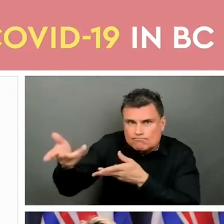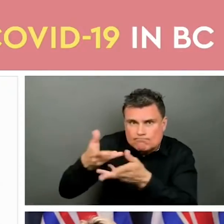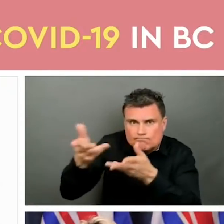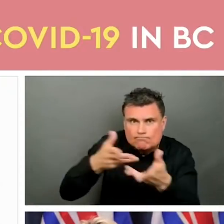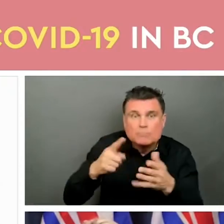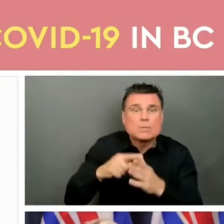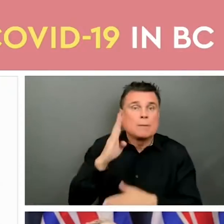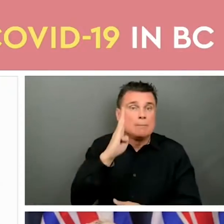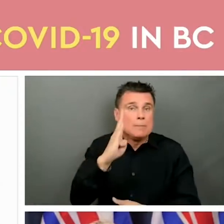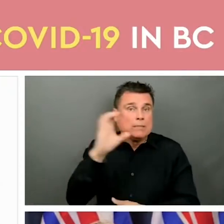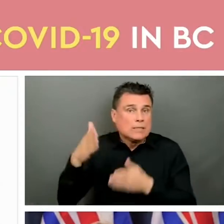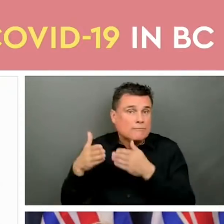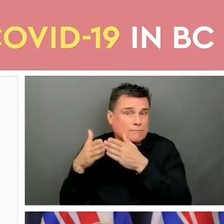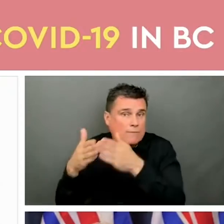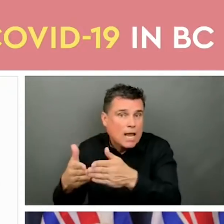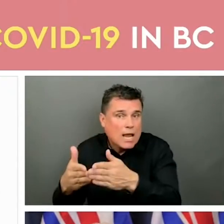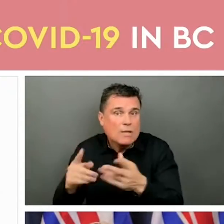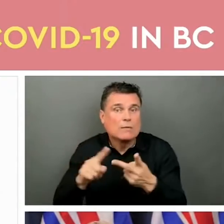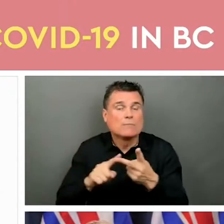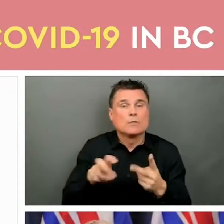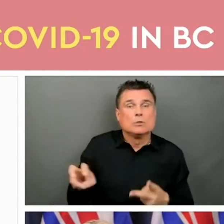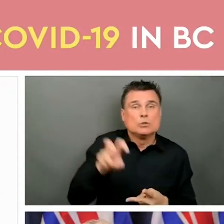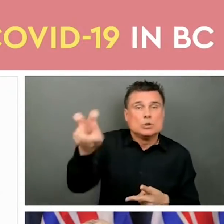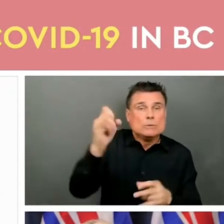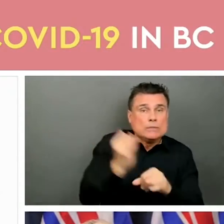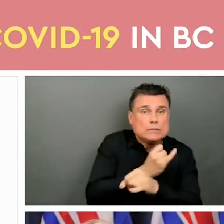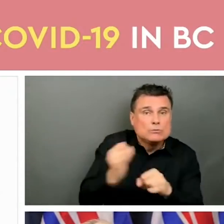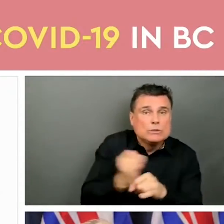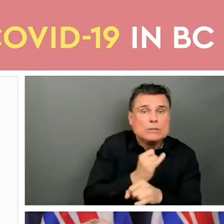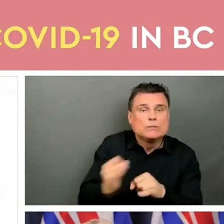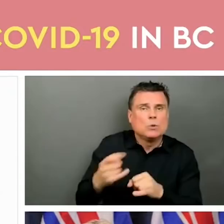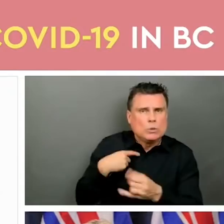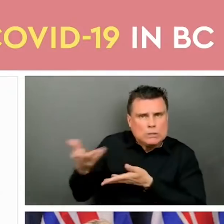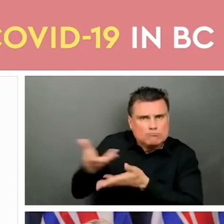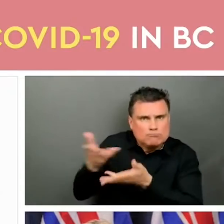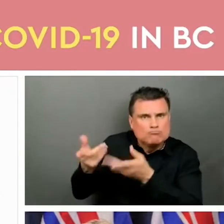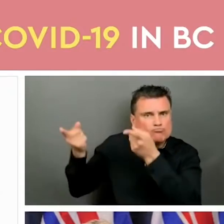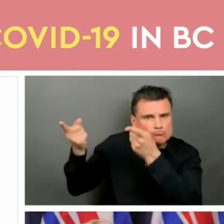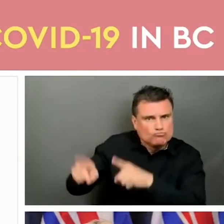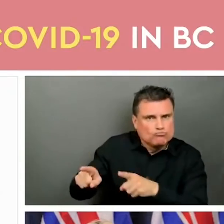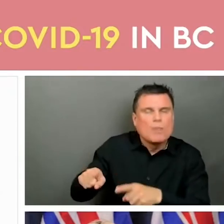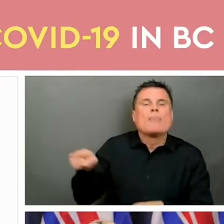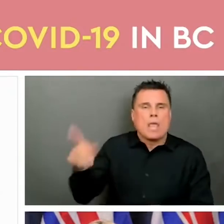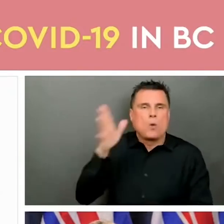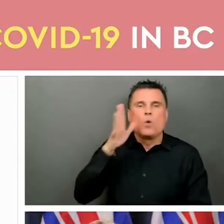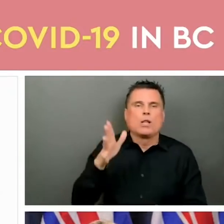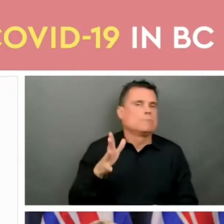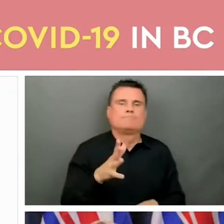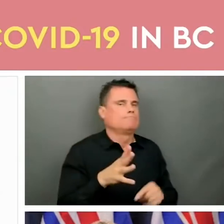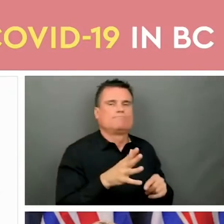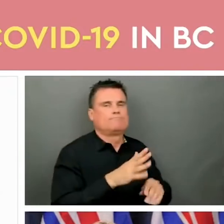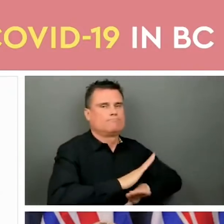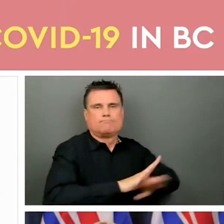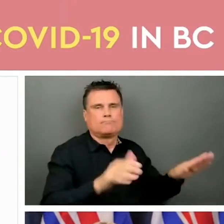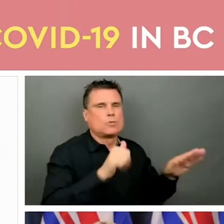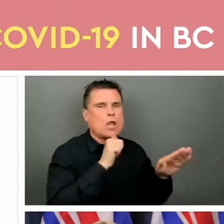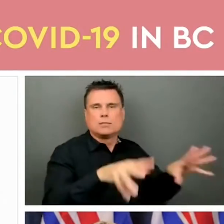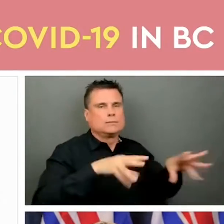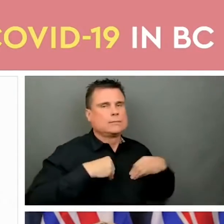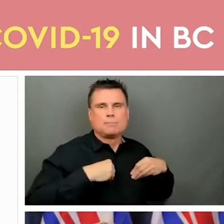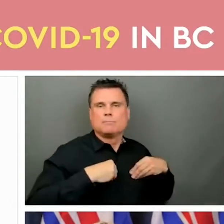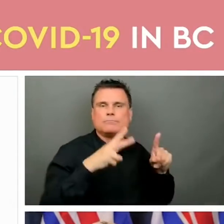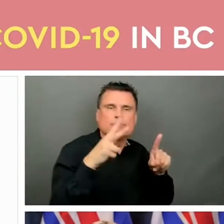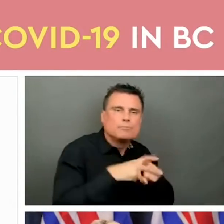in more measures to help people to stay within your region as much as possible and to follow our travel